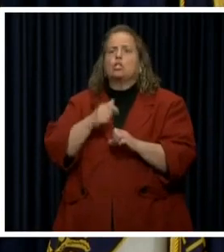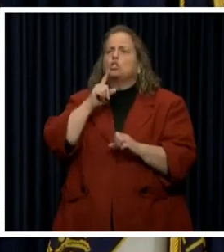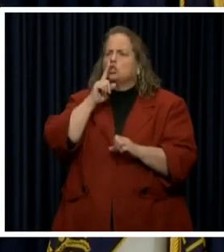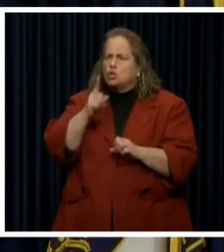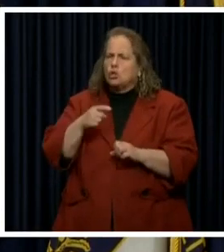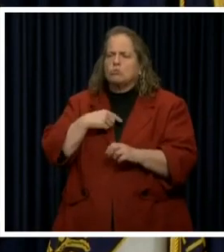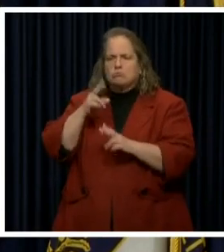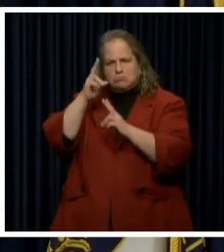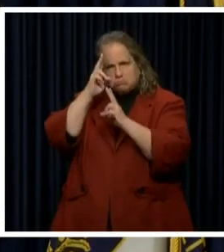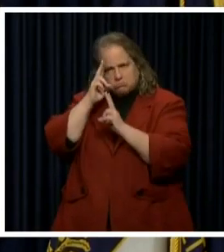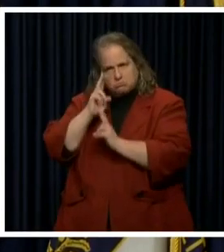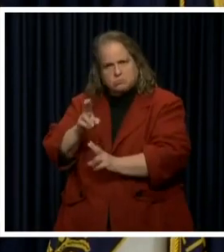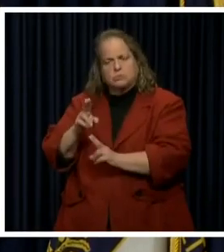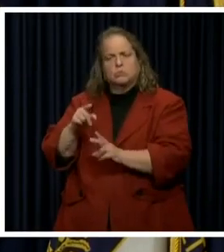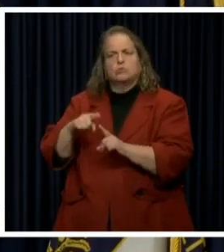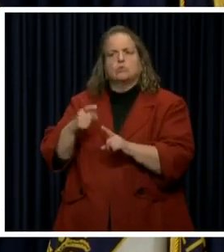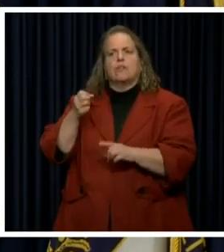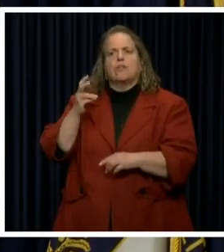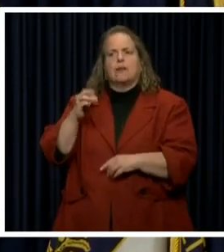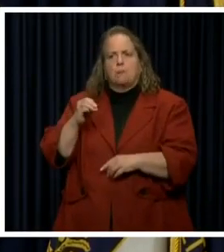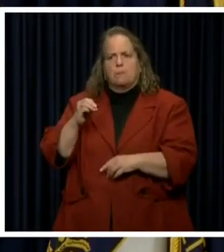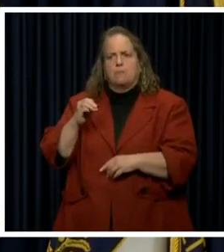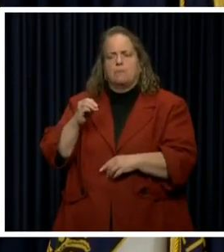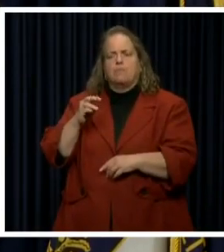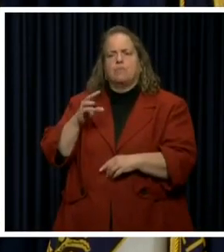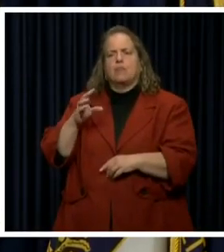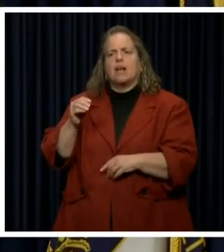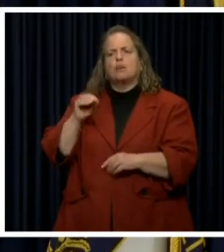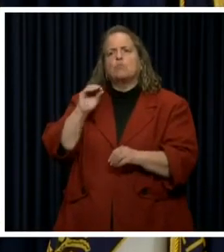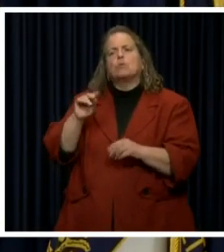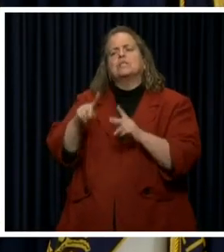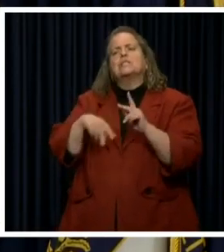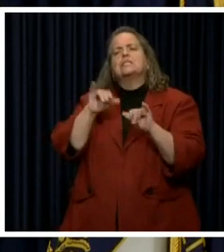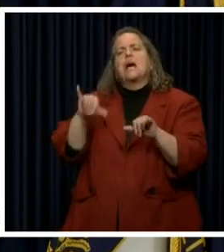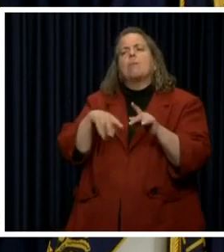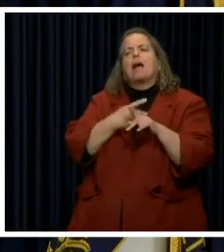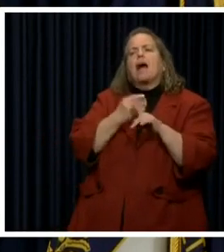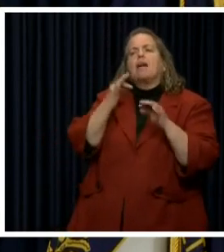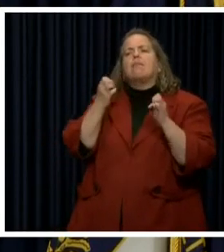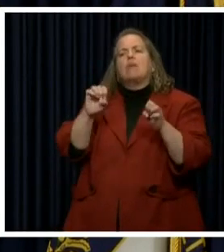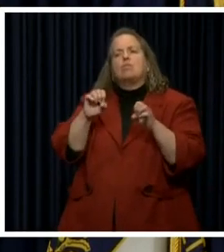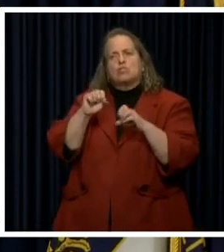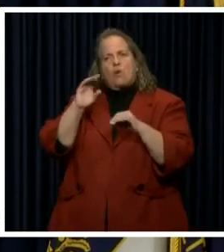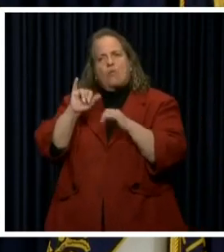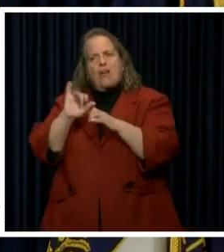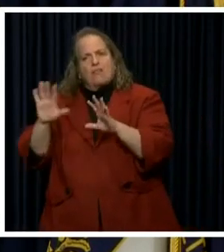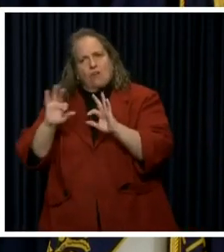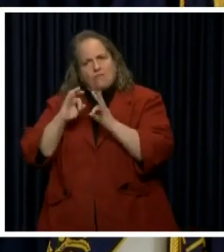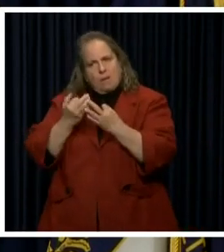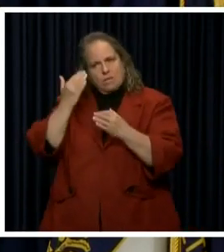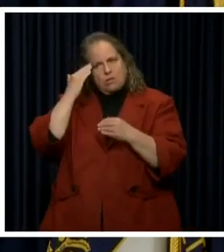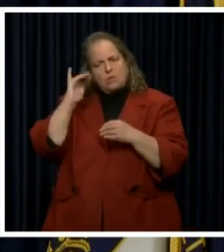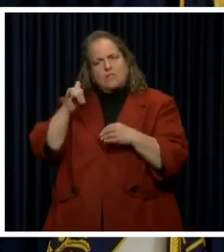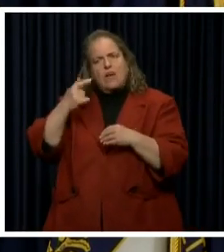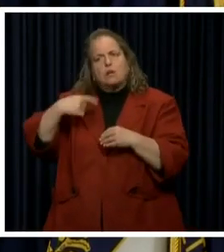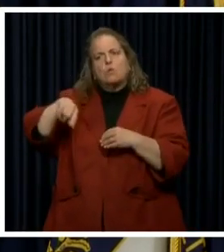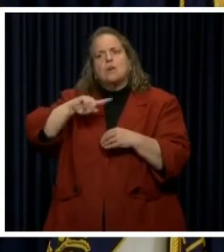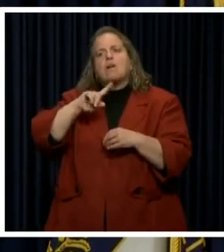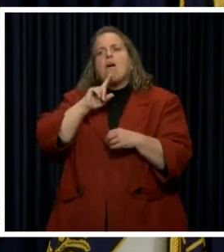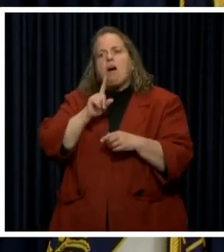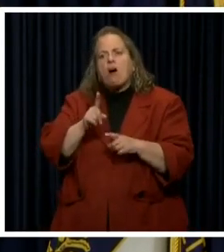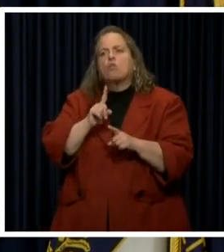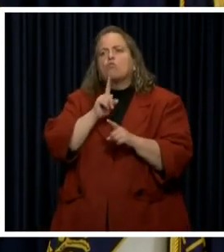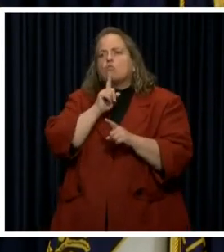type of homage to them and put the same type of effort in so that their families know that we are